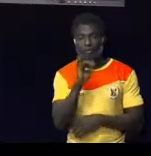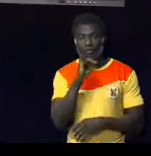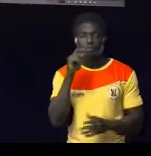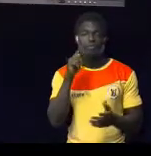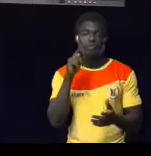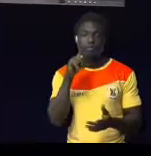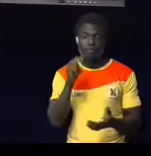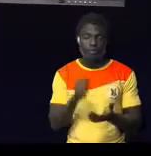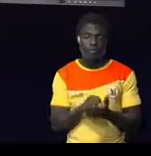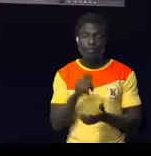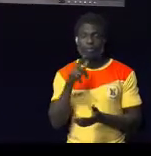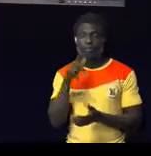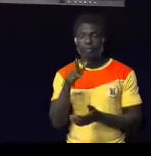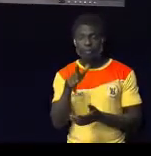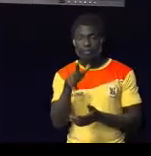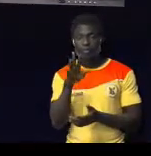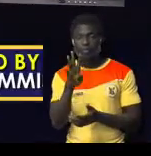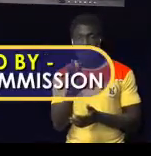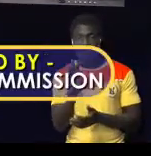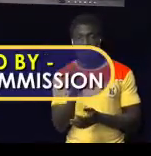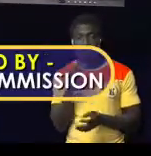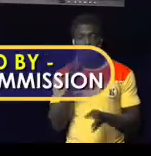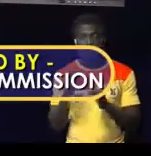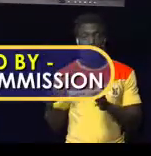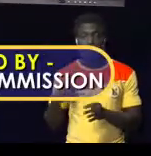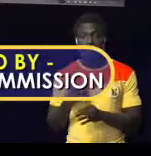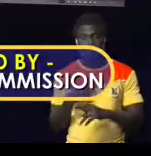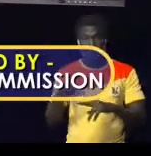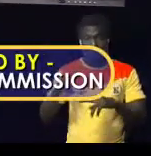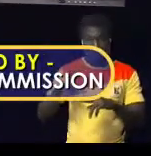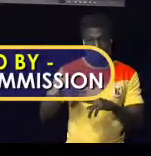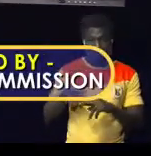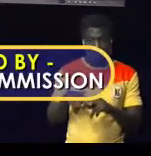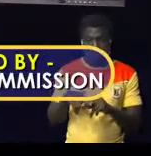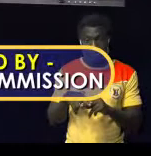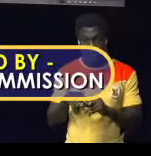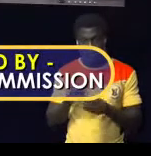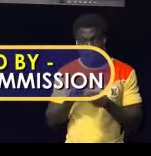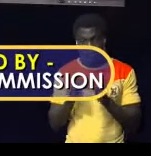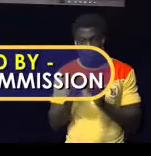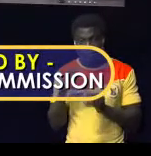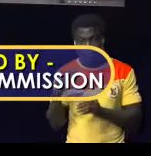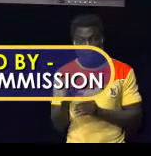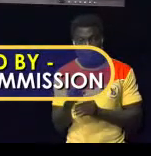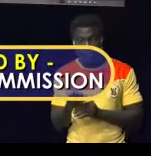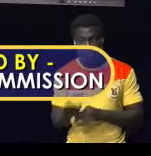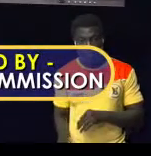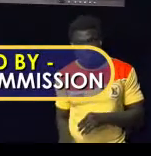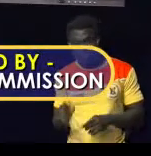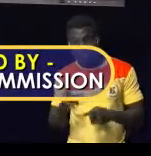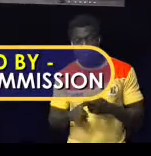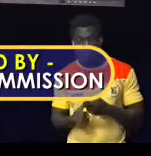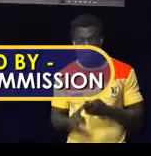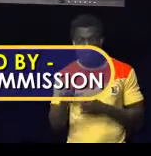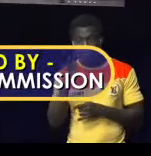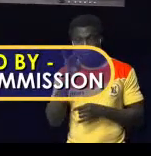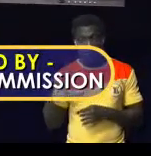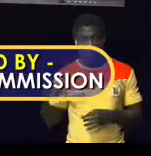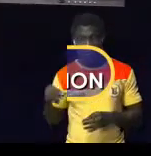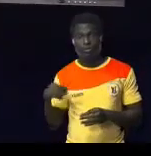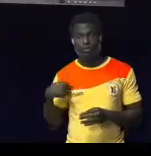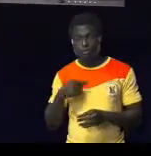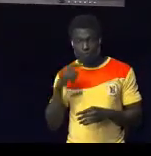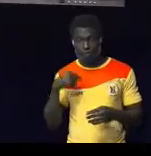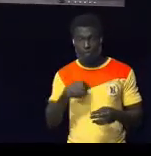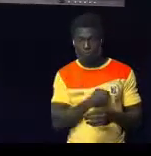is 1,340 naira. If we increase the number of shots to 8 pairs, obviously we